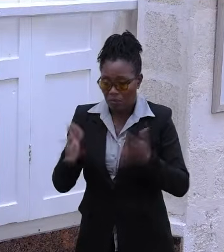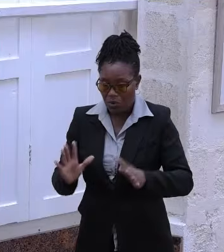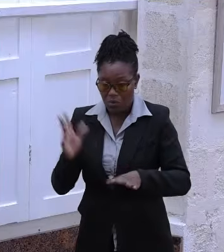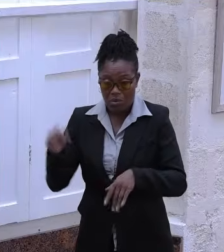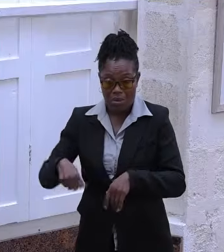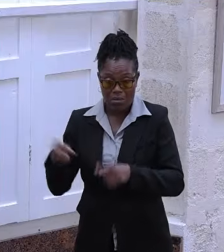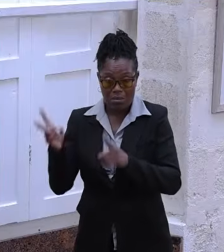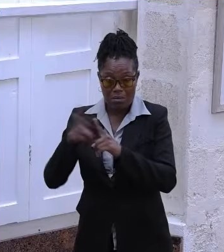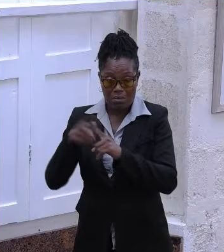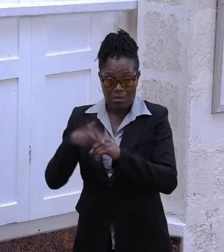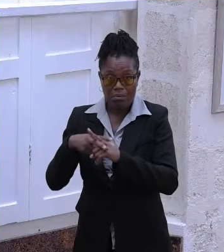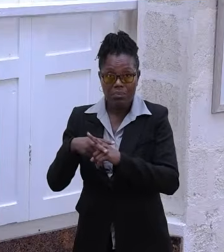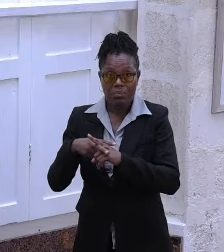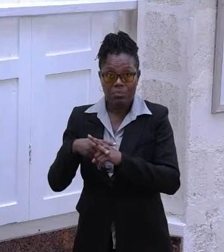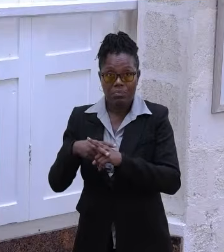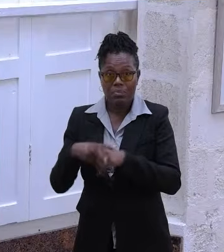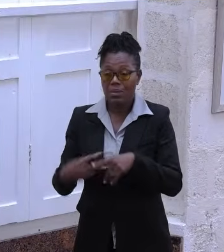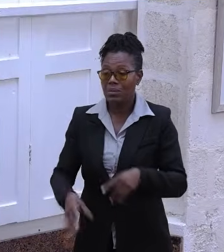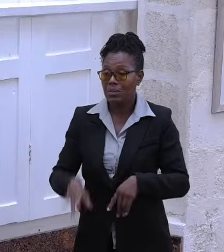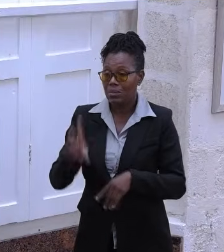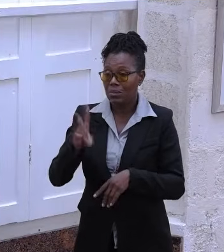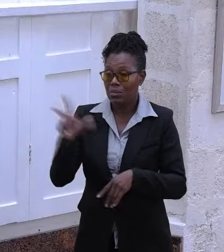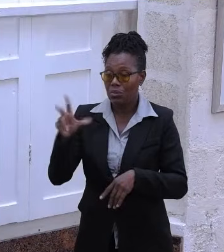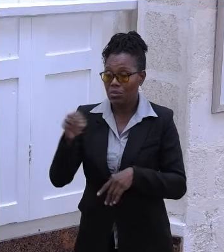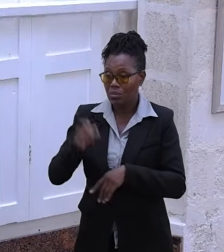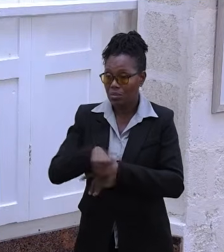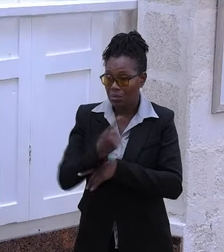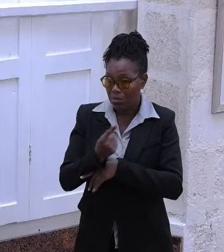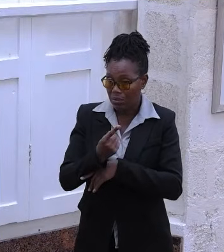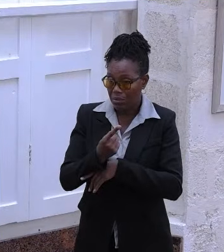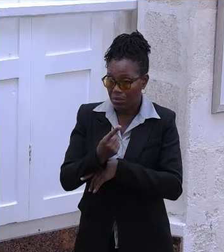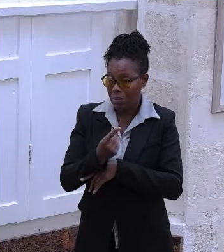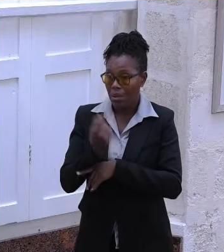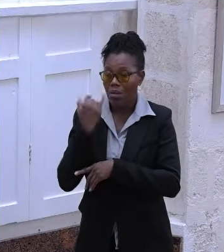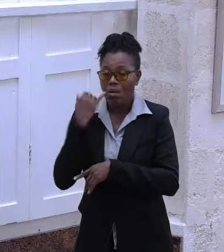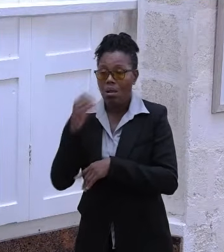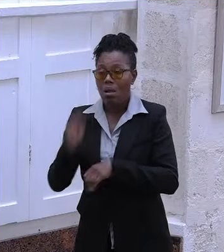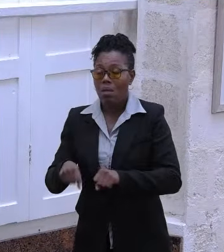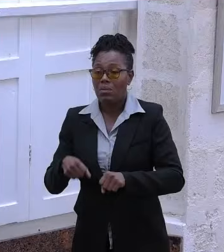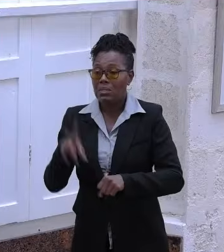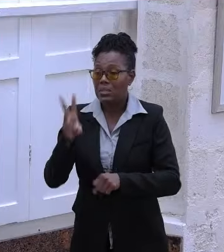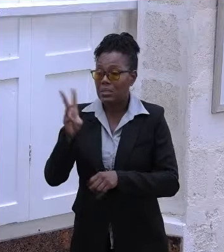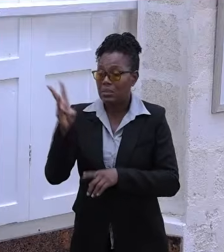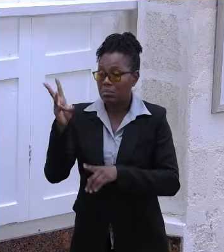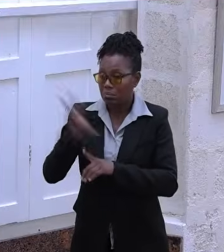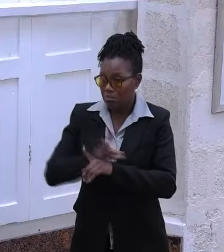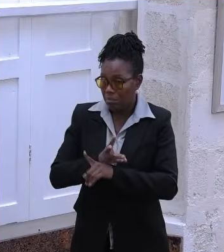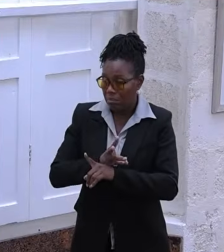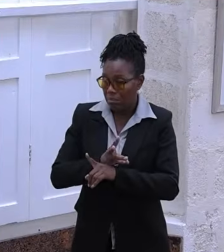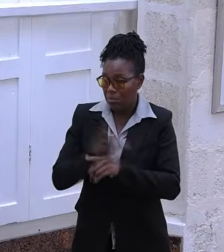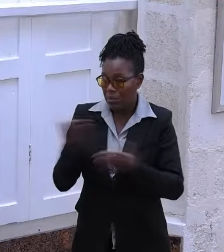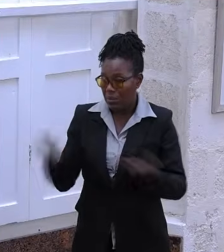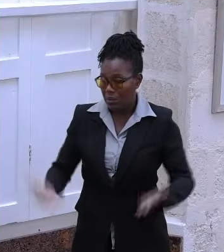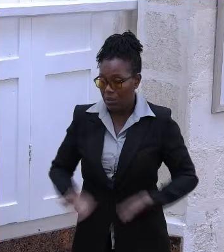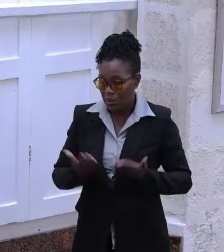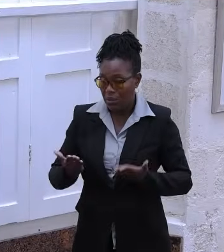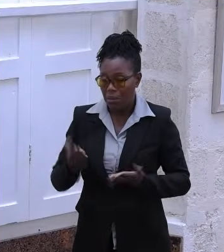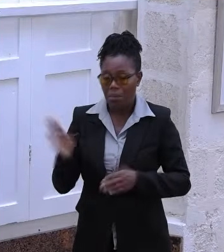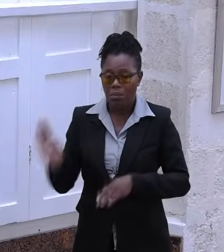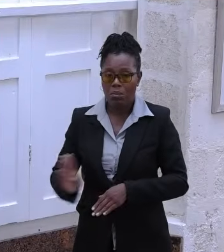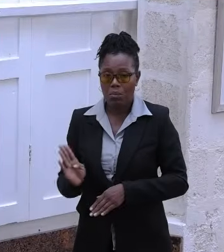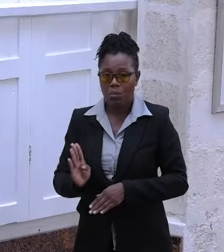Having, after the 730 days, if you have effectively 6 months resident in Barbados over those 2